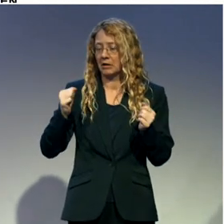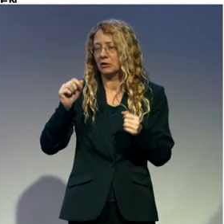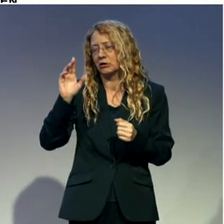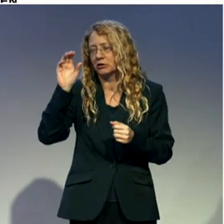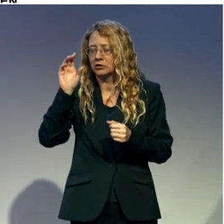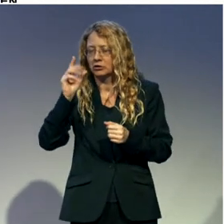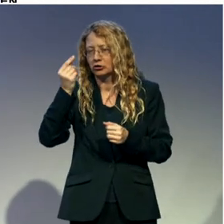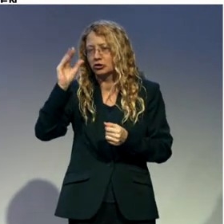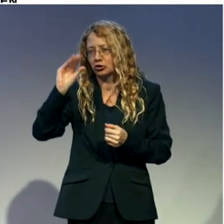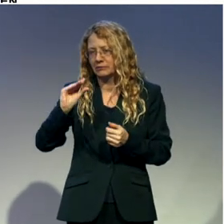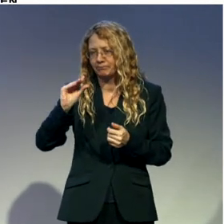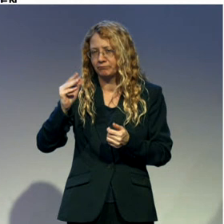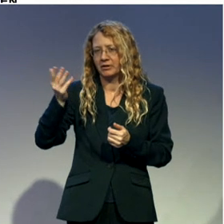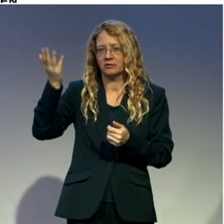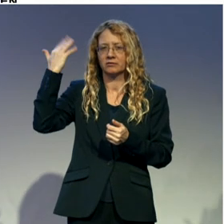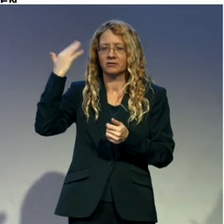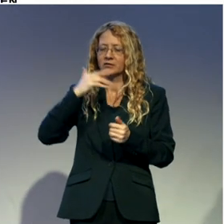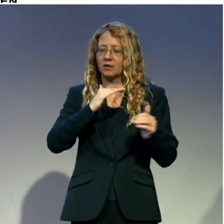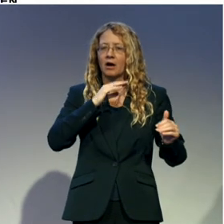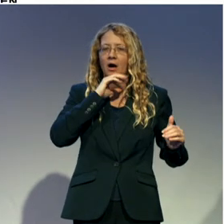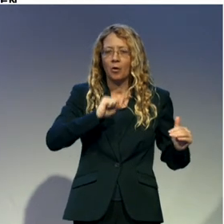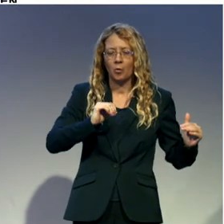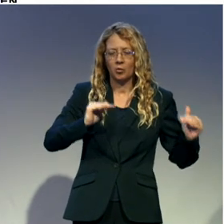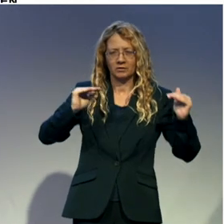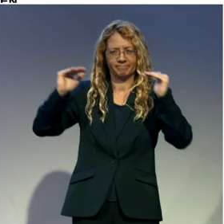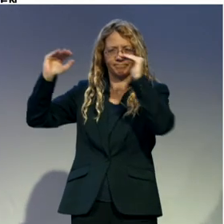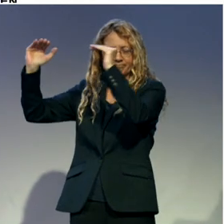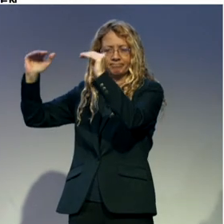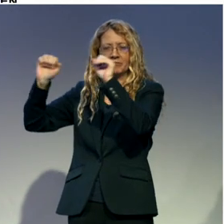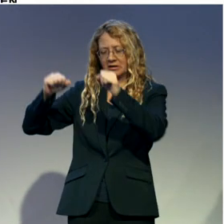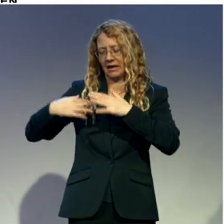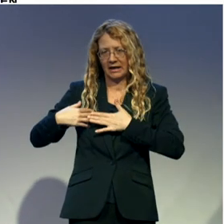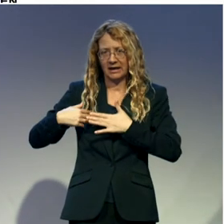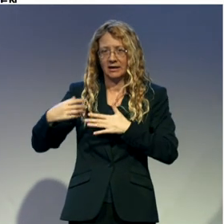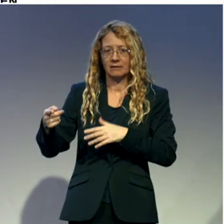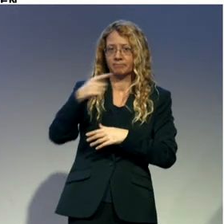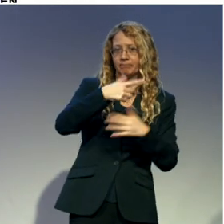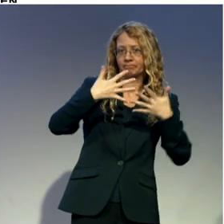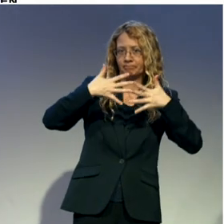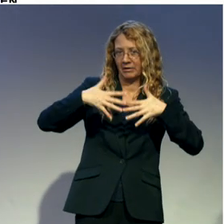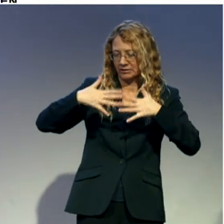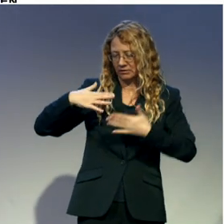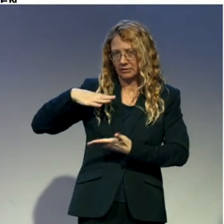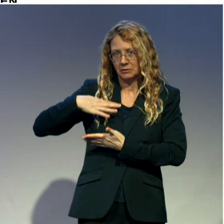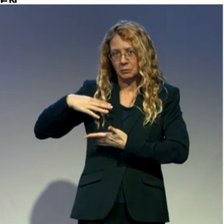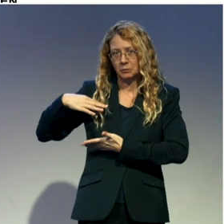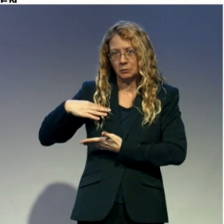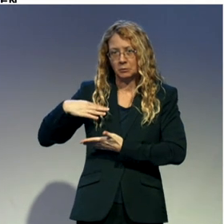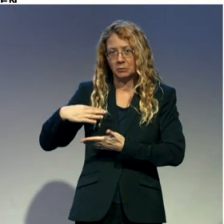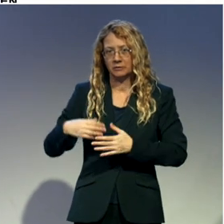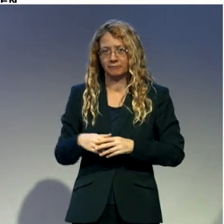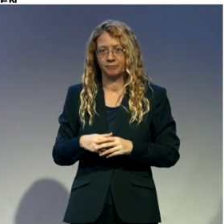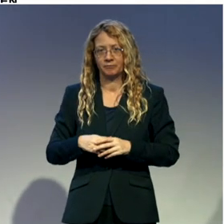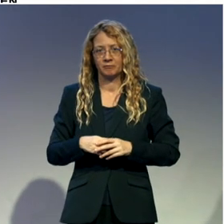So that the screening tool is available now to prevent the women from reaching a very advanced